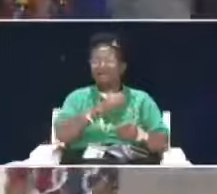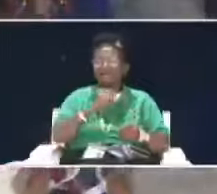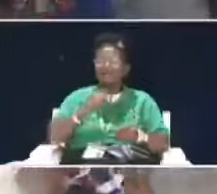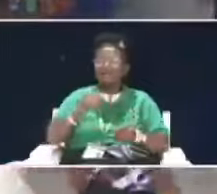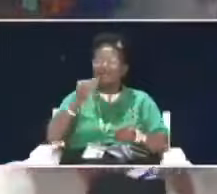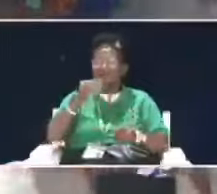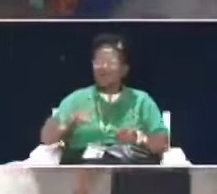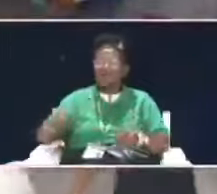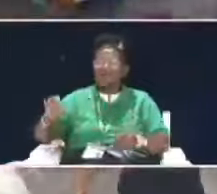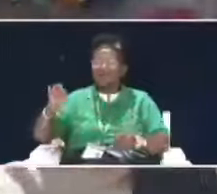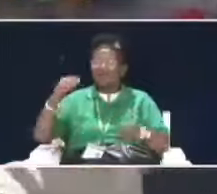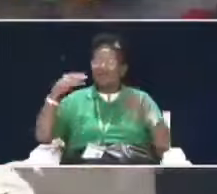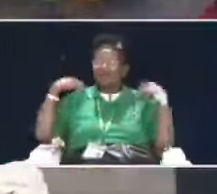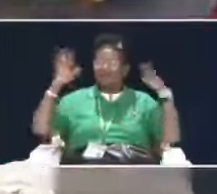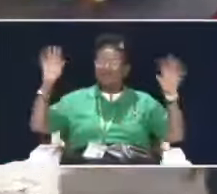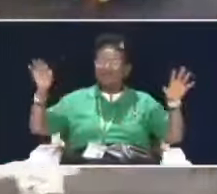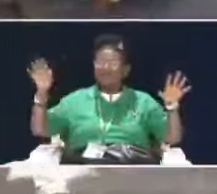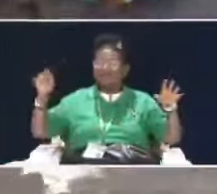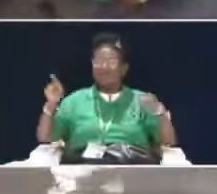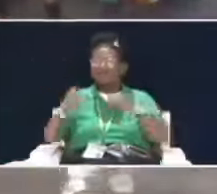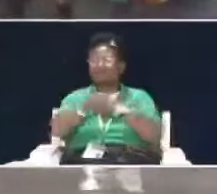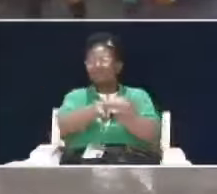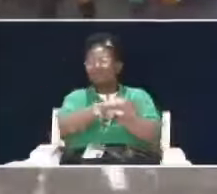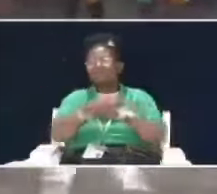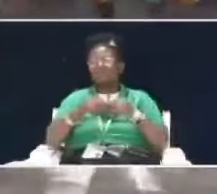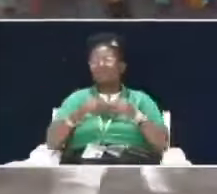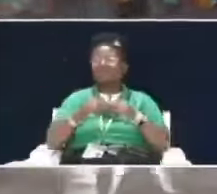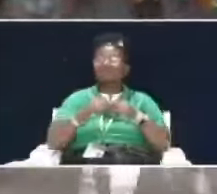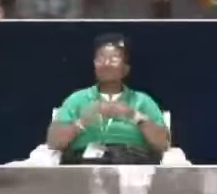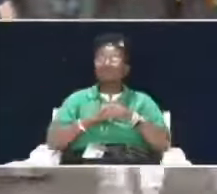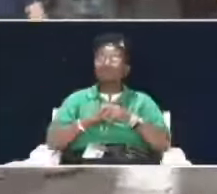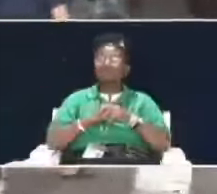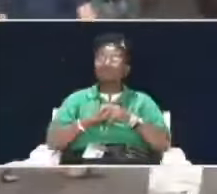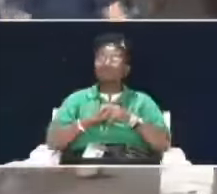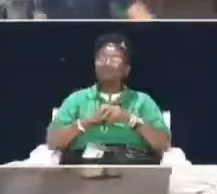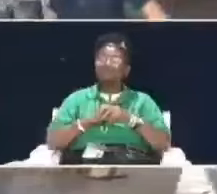I dislodge them today.